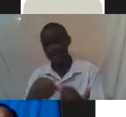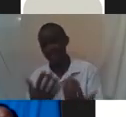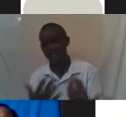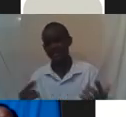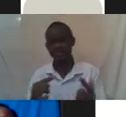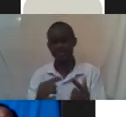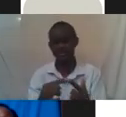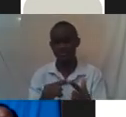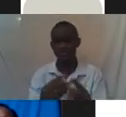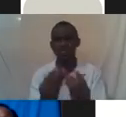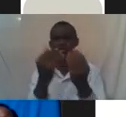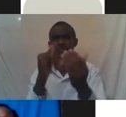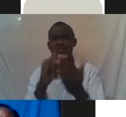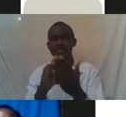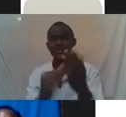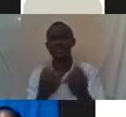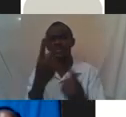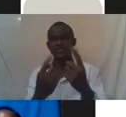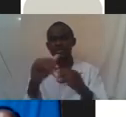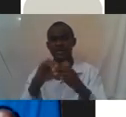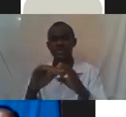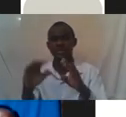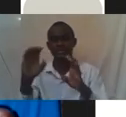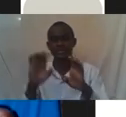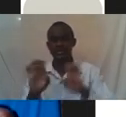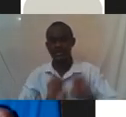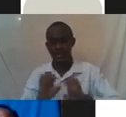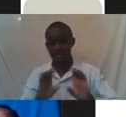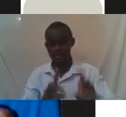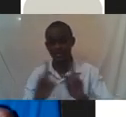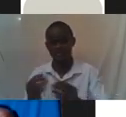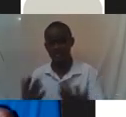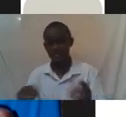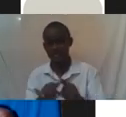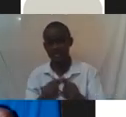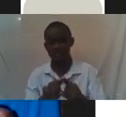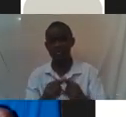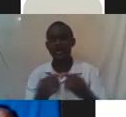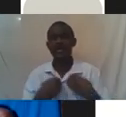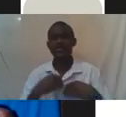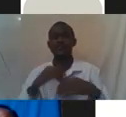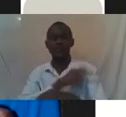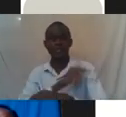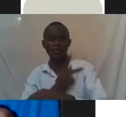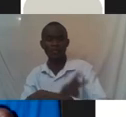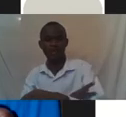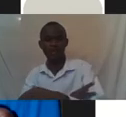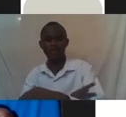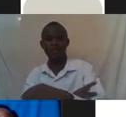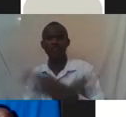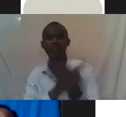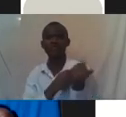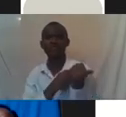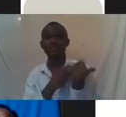especially in the elites and how they do their things and how they exercise power when they're given that power. Number